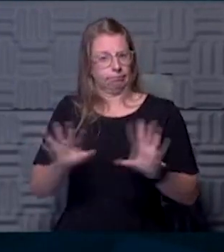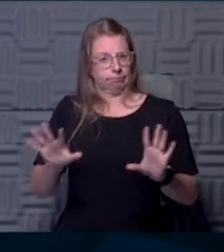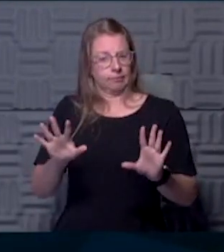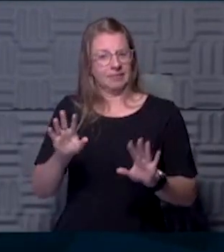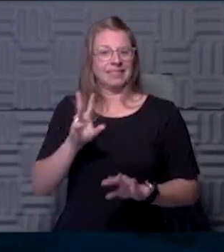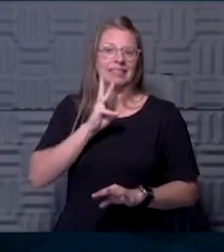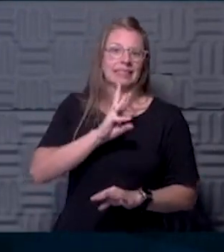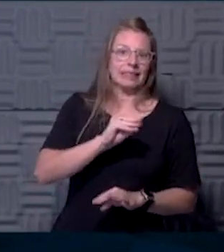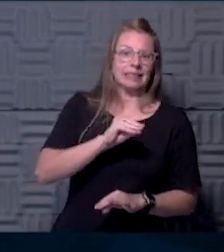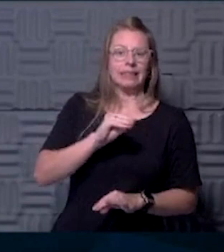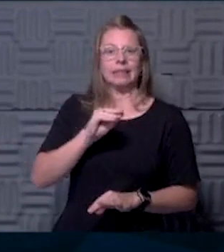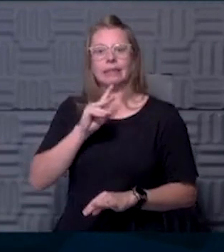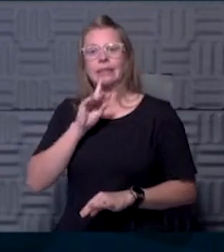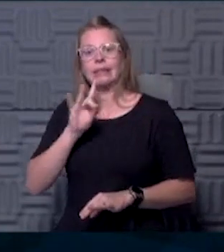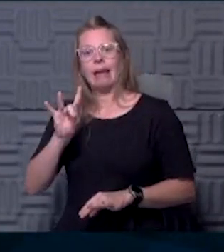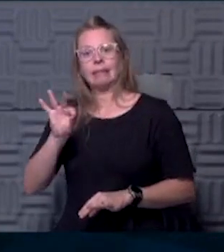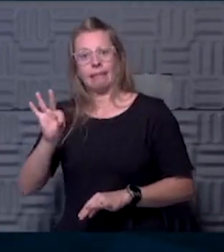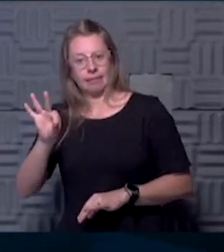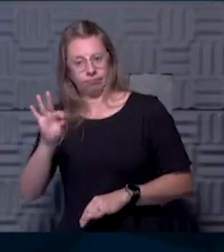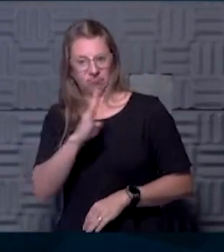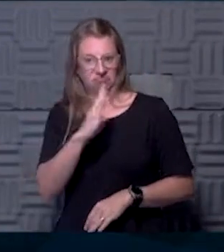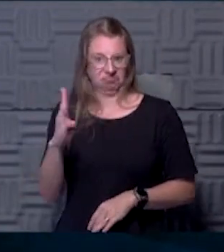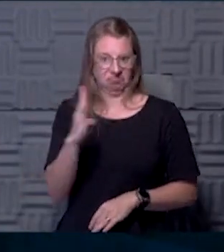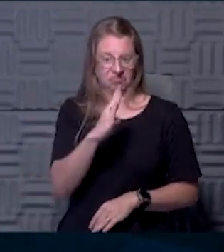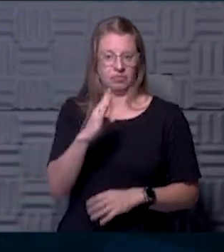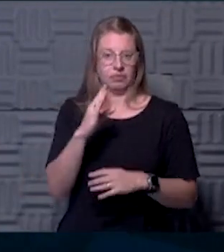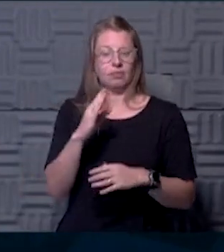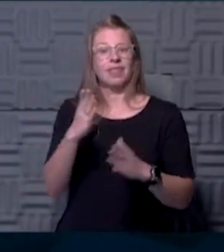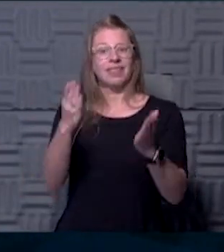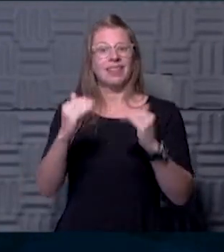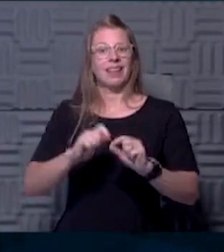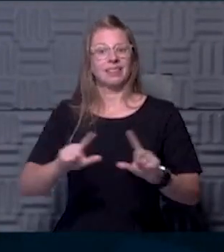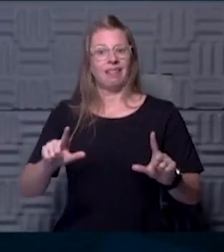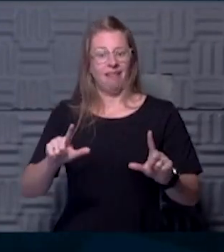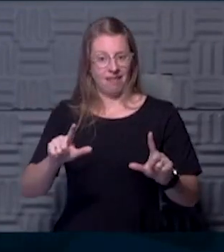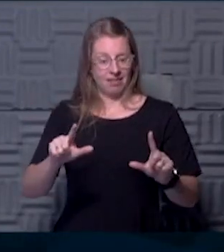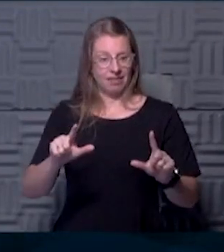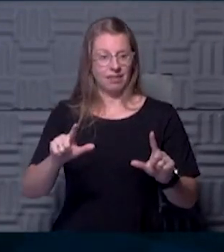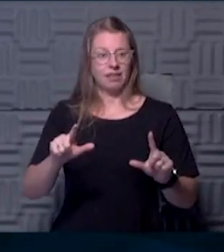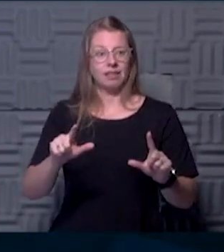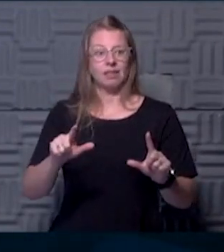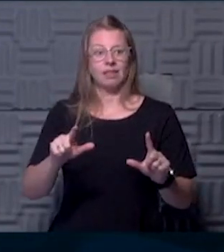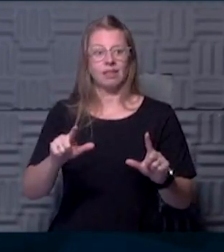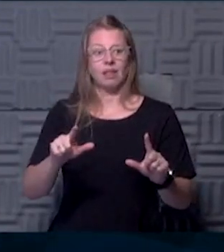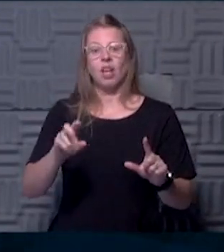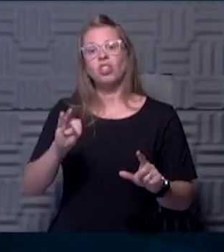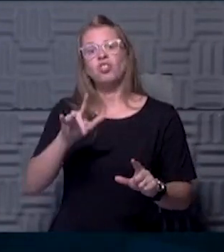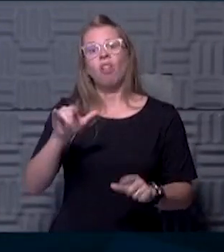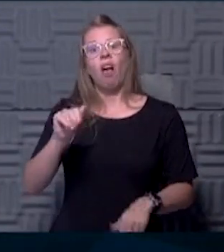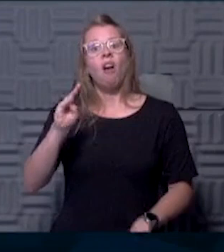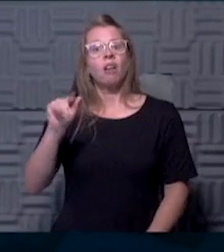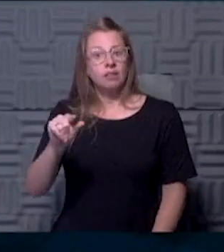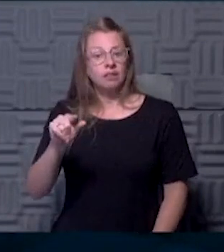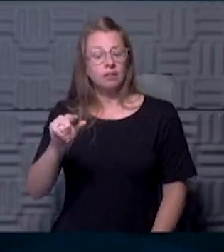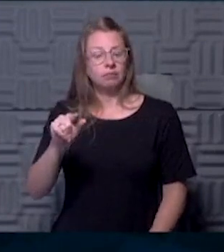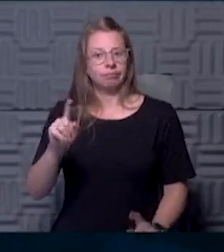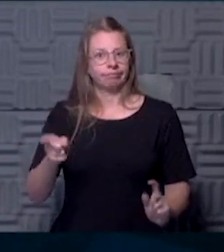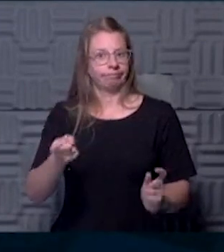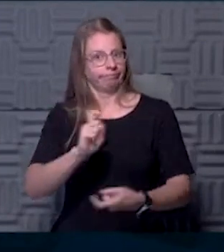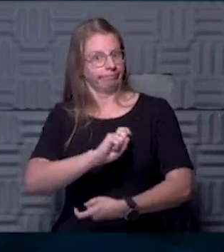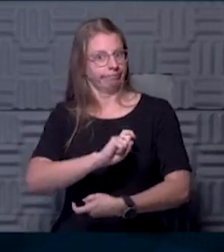between 60 and 89 years of age. If we move to the next slide, looking at July and August, you'll see